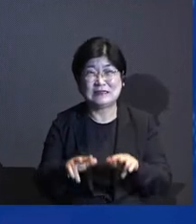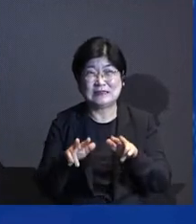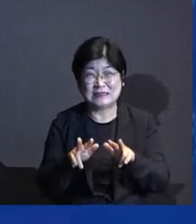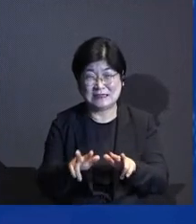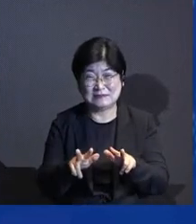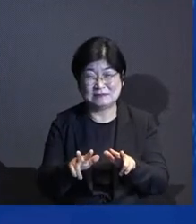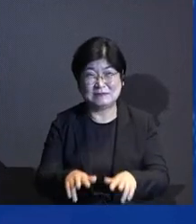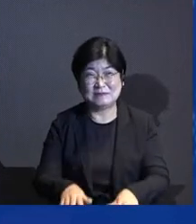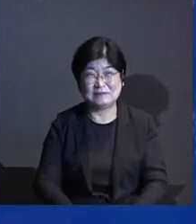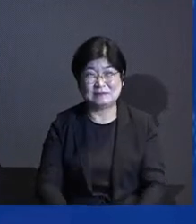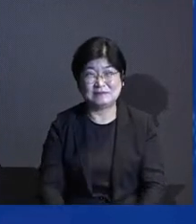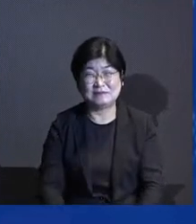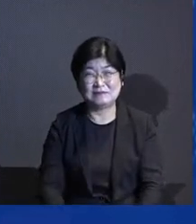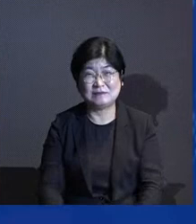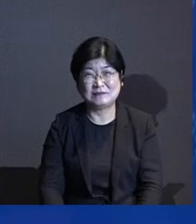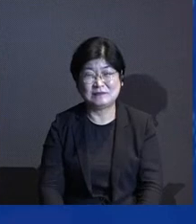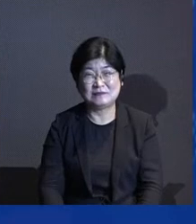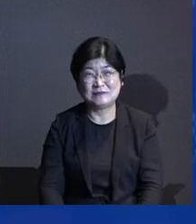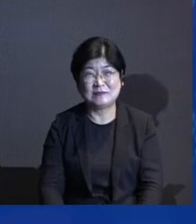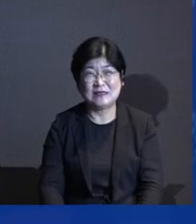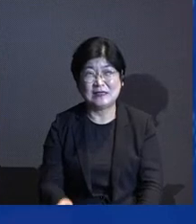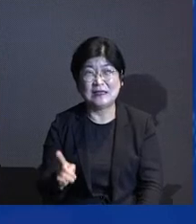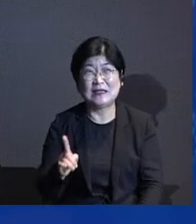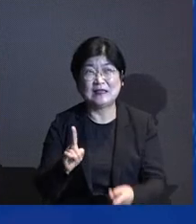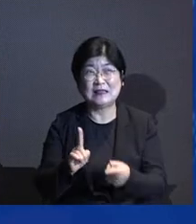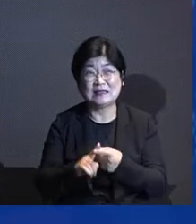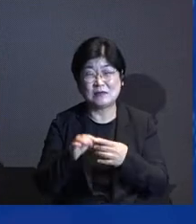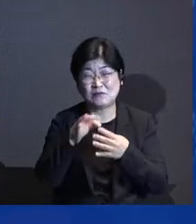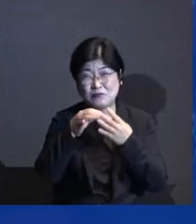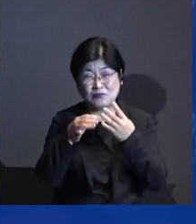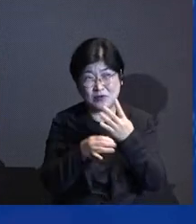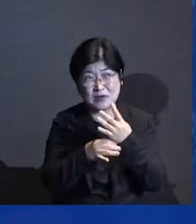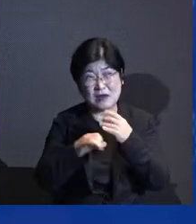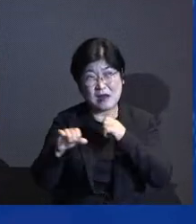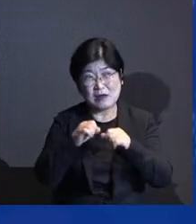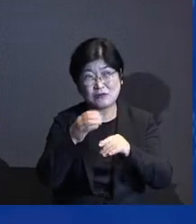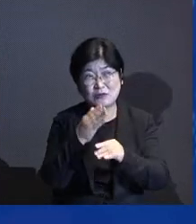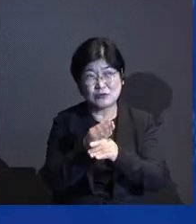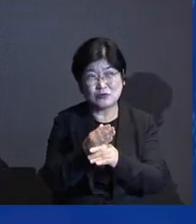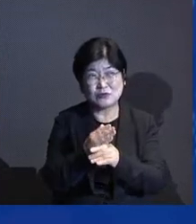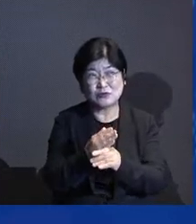senior manager of the HelpAge Vietnam, and she's currently